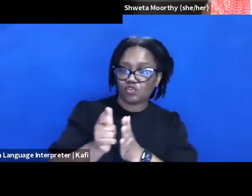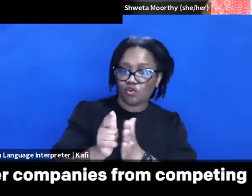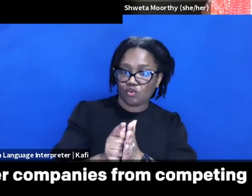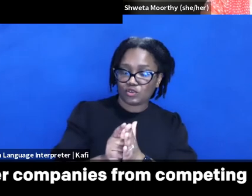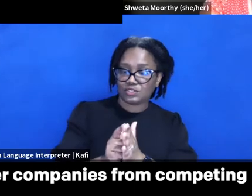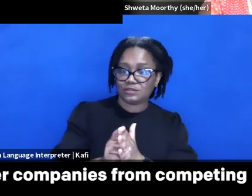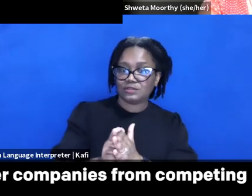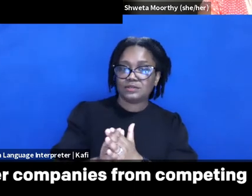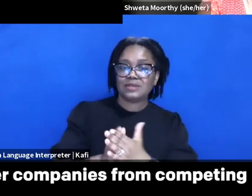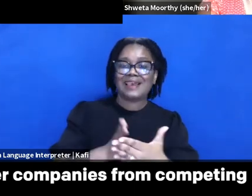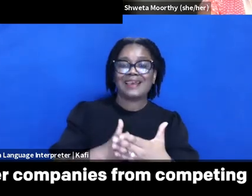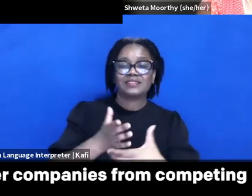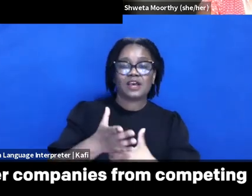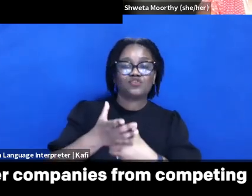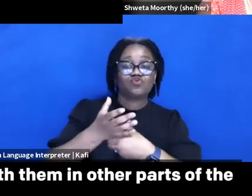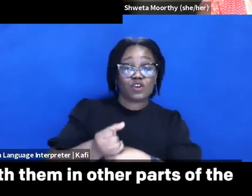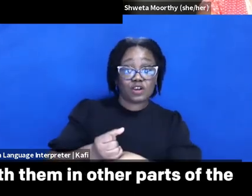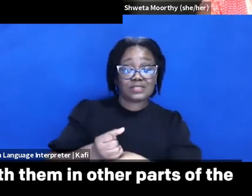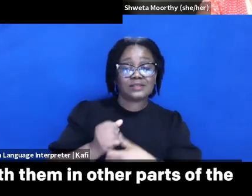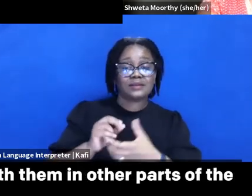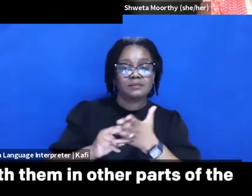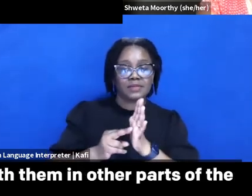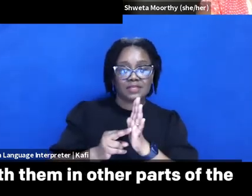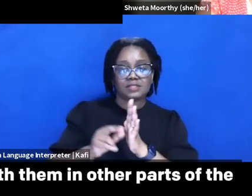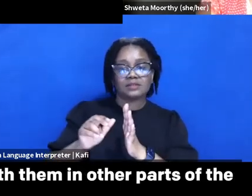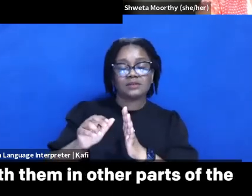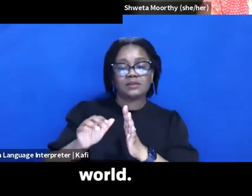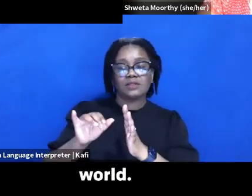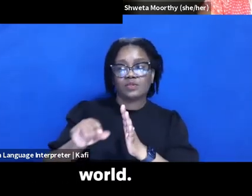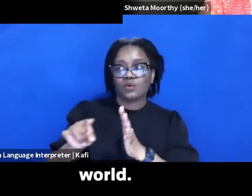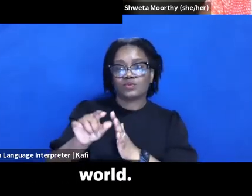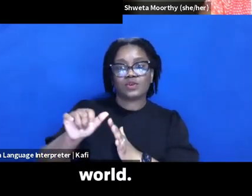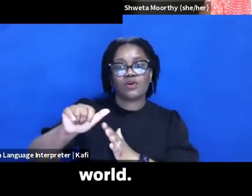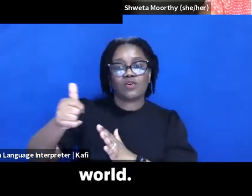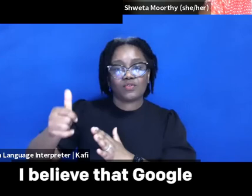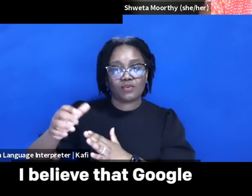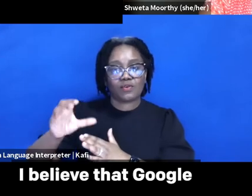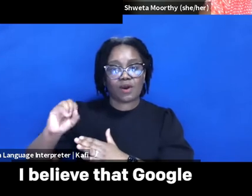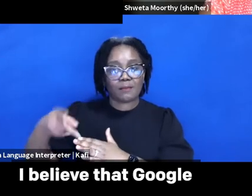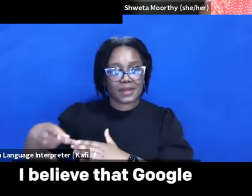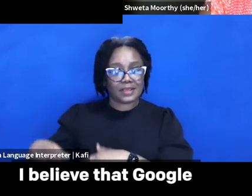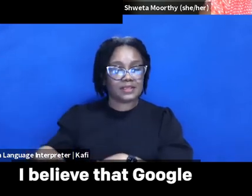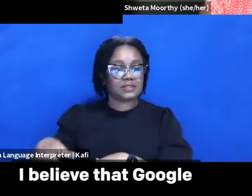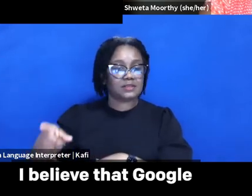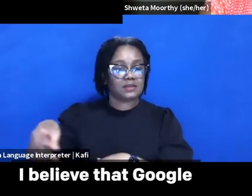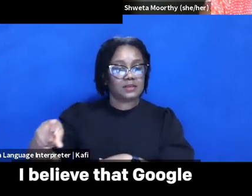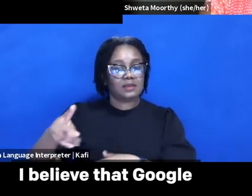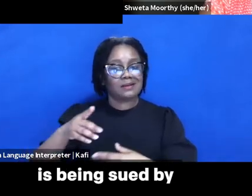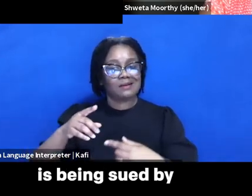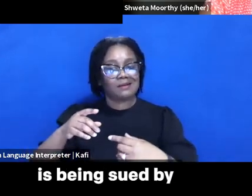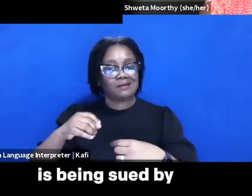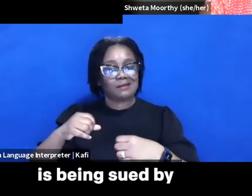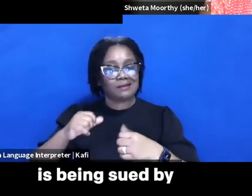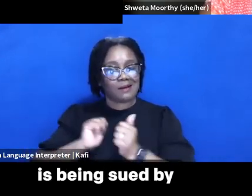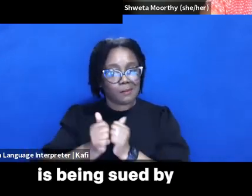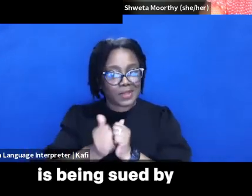prevent other companies from competing with them in other parts of the world. I believe that Google is